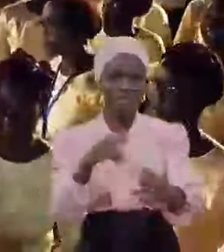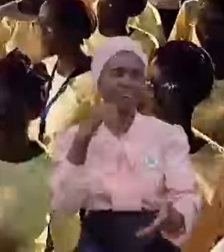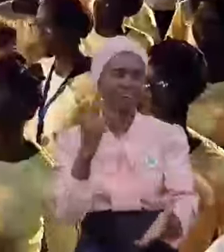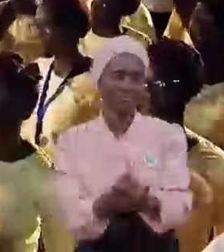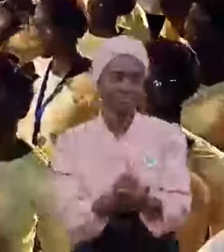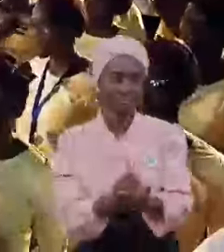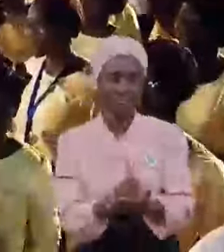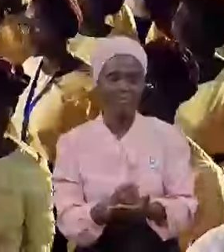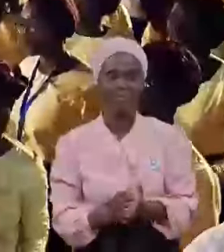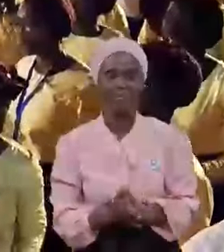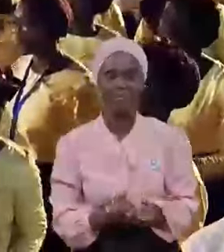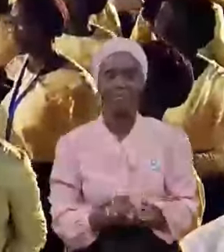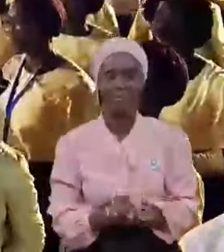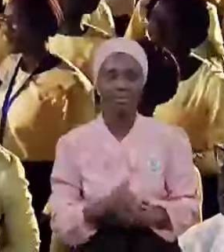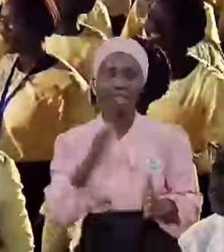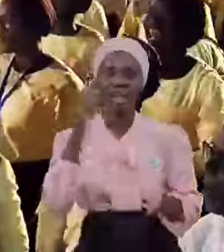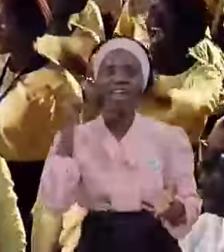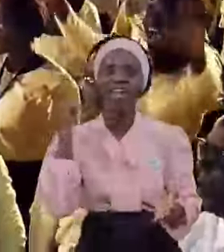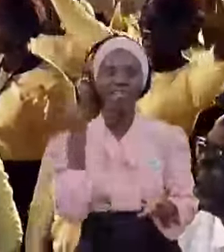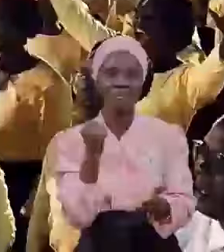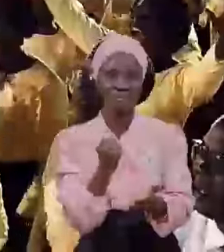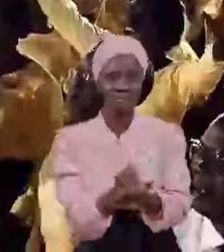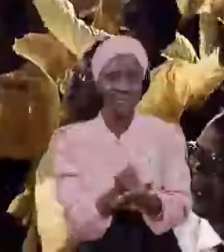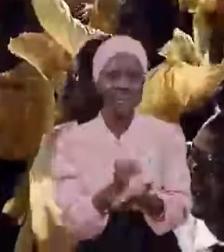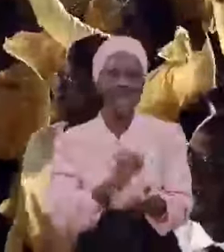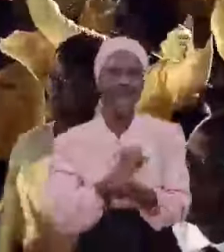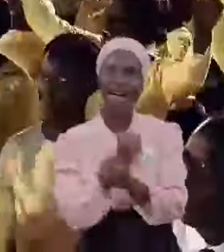Amen. I love Enugu. Amen.